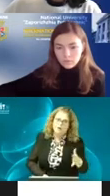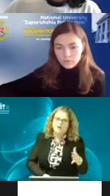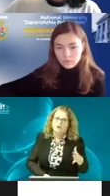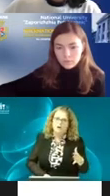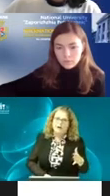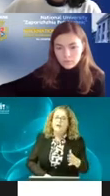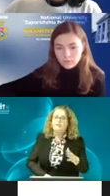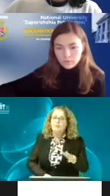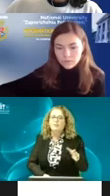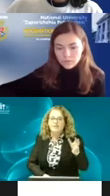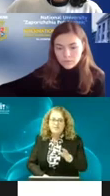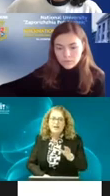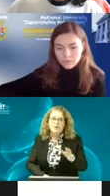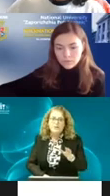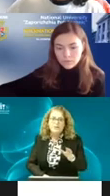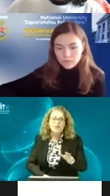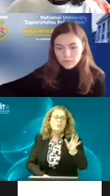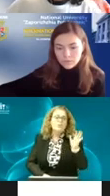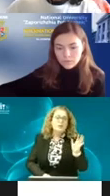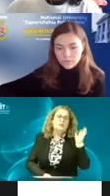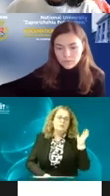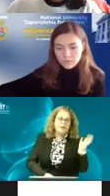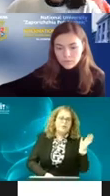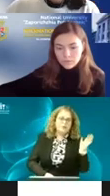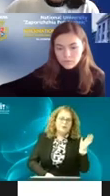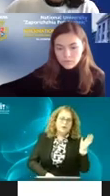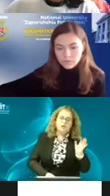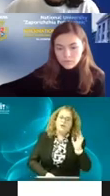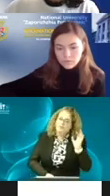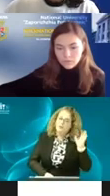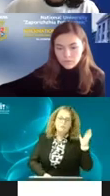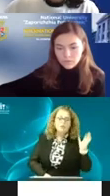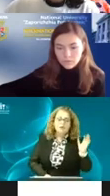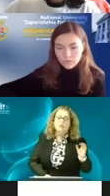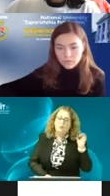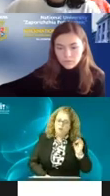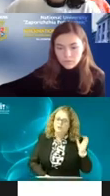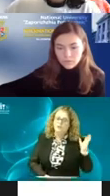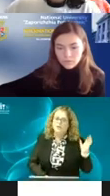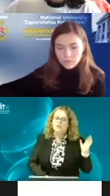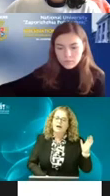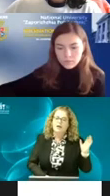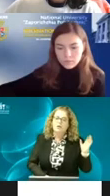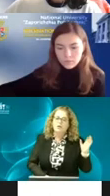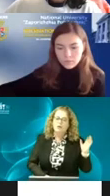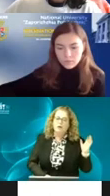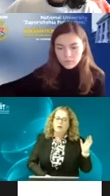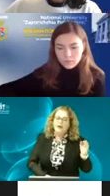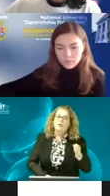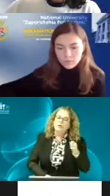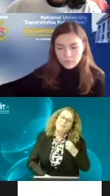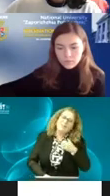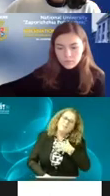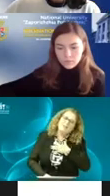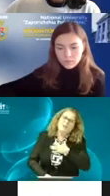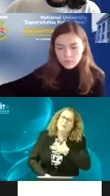a structure. And if people deviate from the structure, we think they're weird. So even with the machine, we want a structured dialogue. And